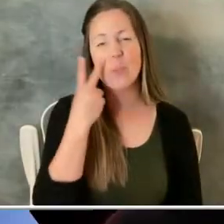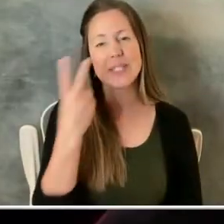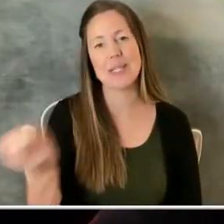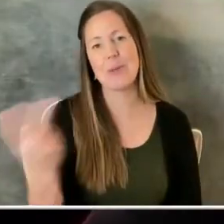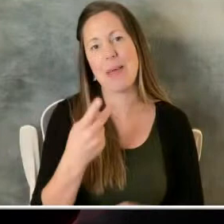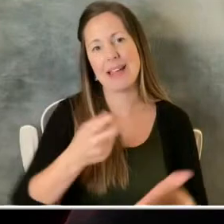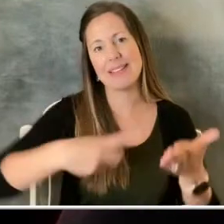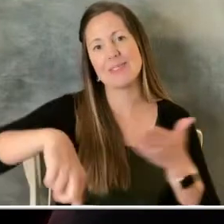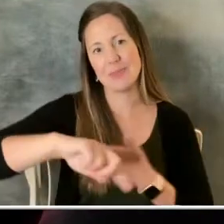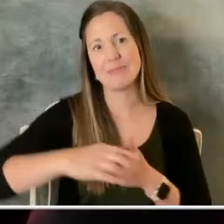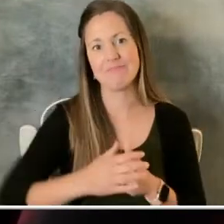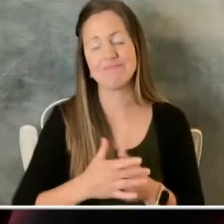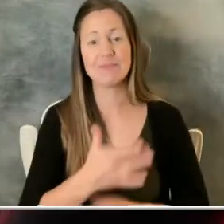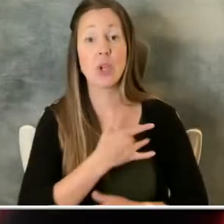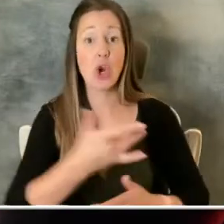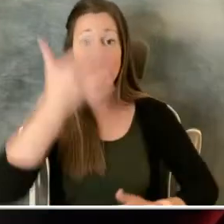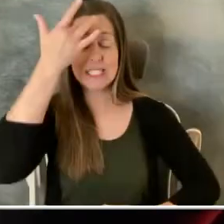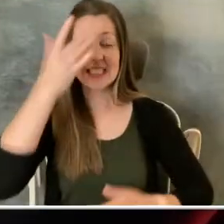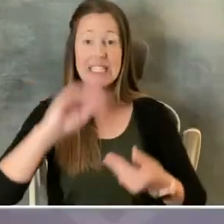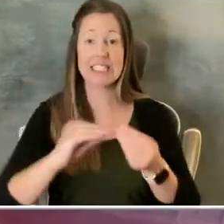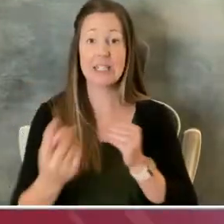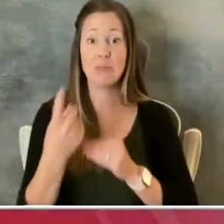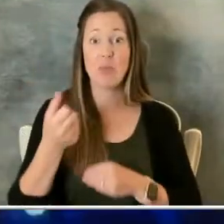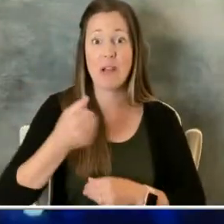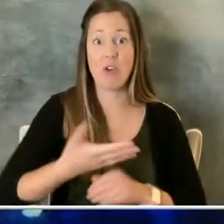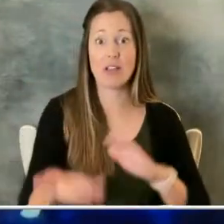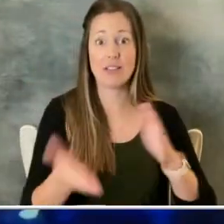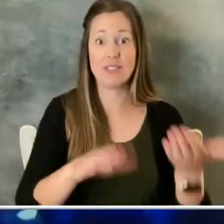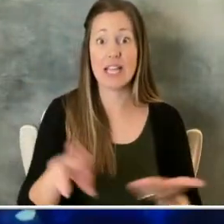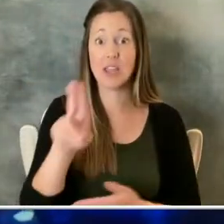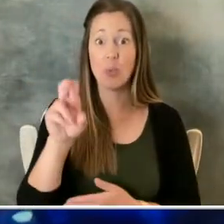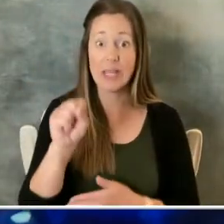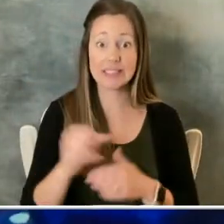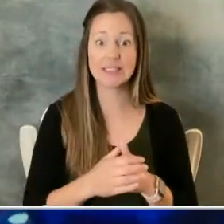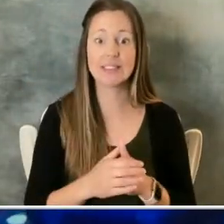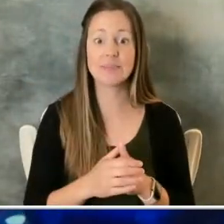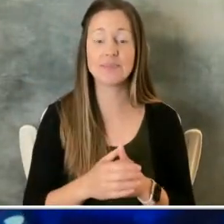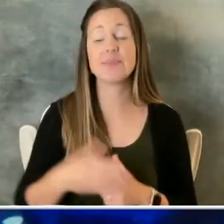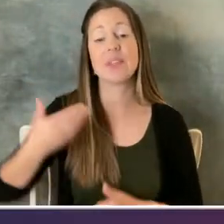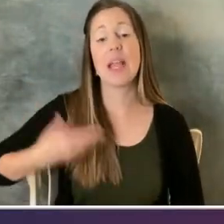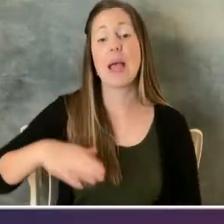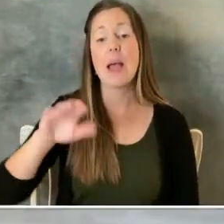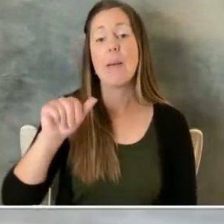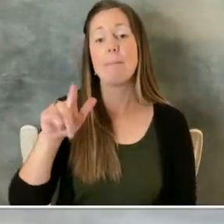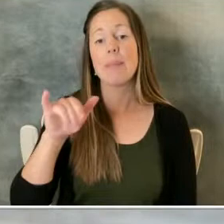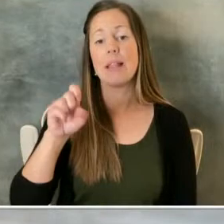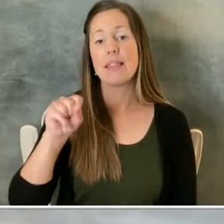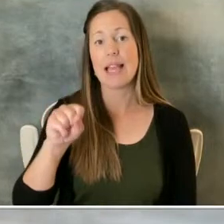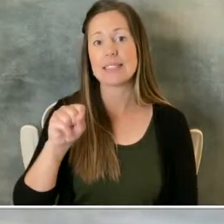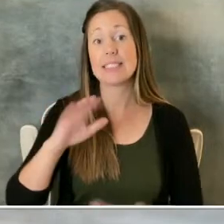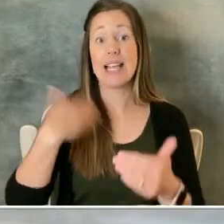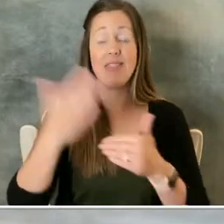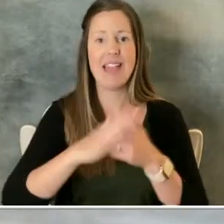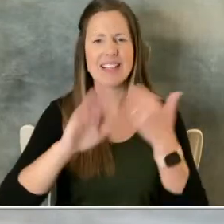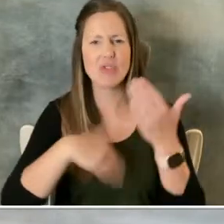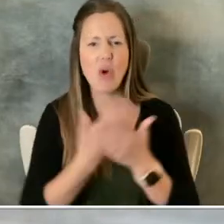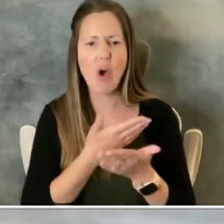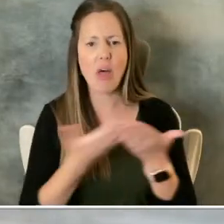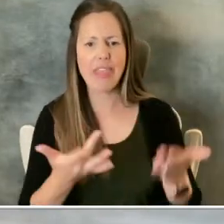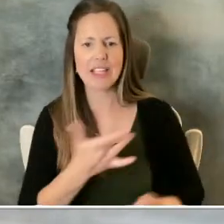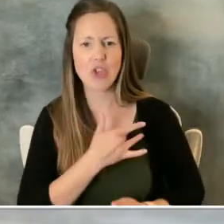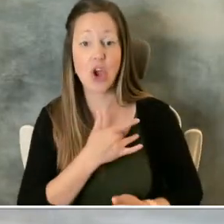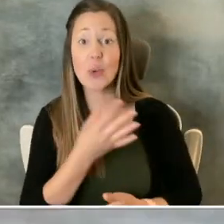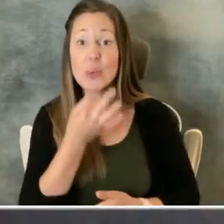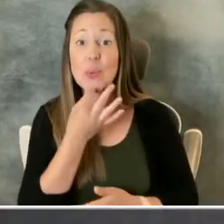Heart disease is the #1 cause of death in the United States. I'm Alexis Del Cid. On the next All Things Heart, it's almost World Heart Day. So